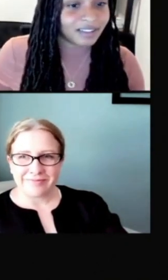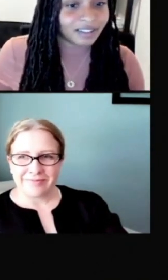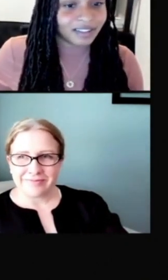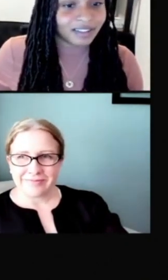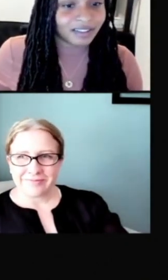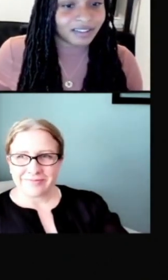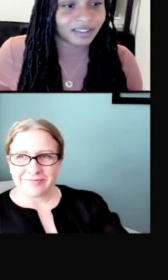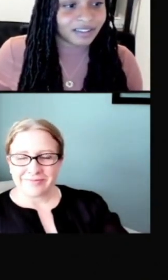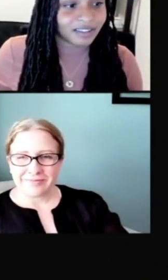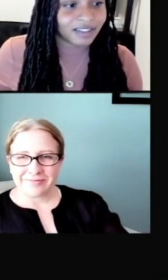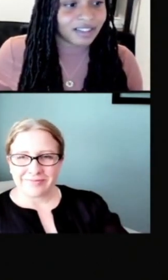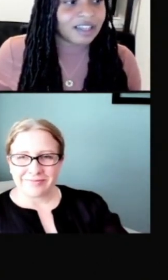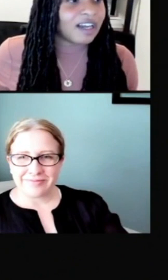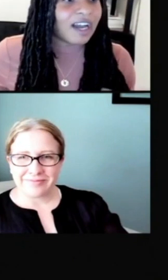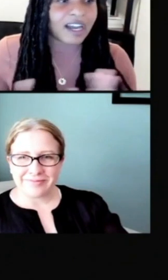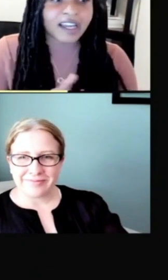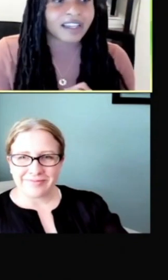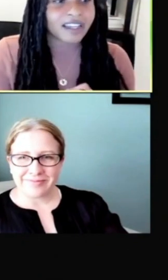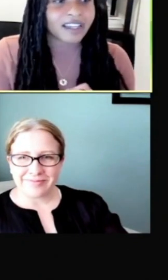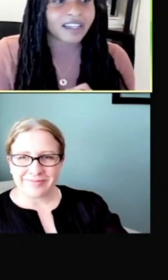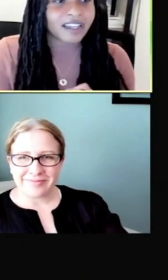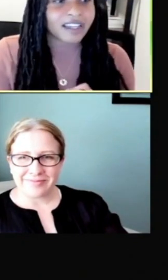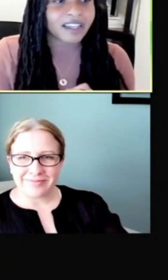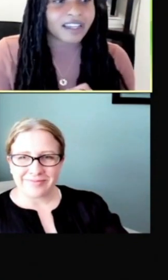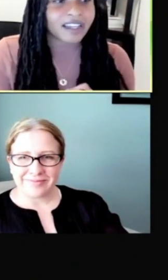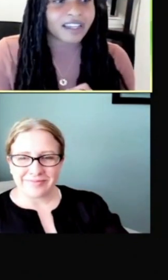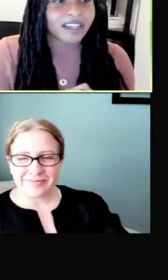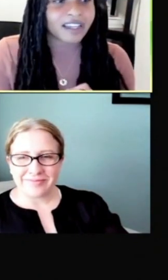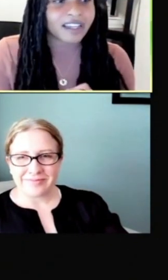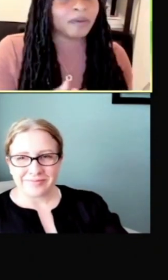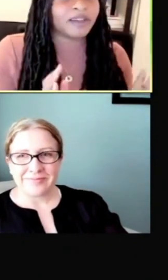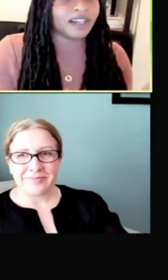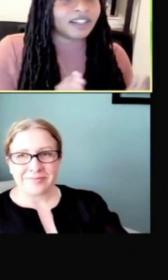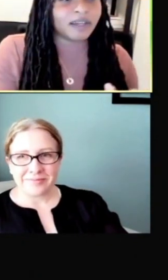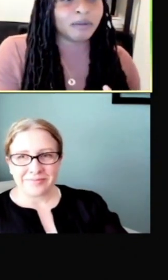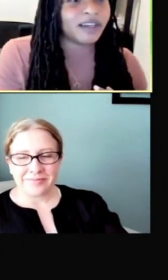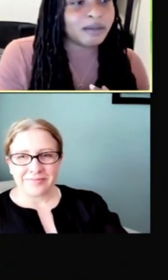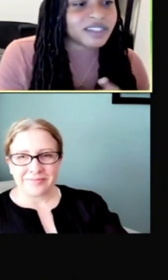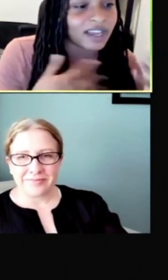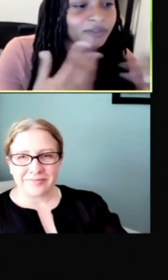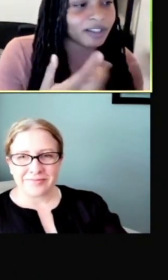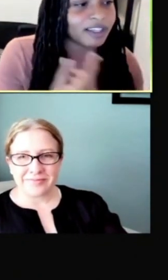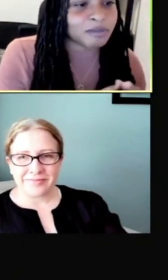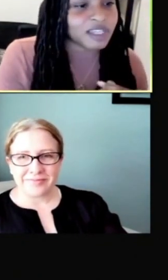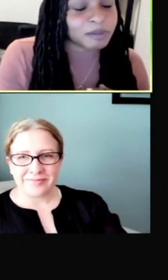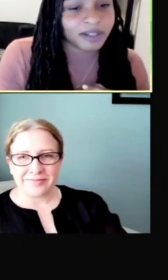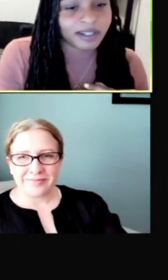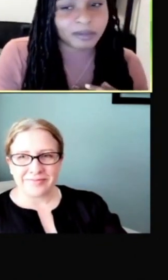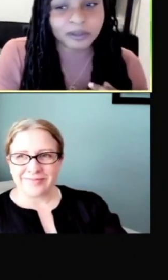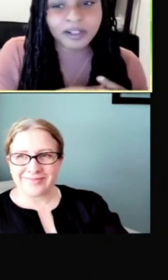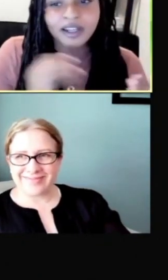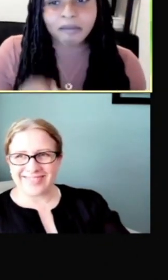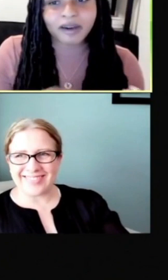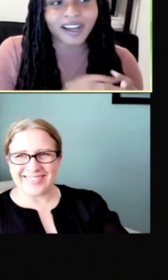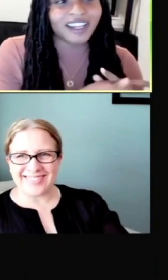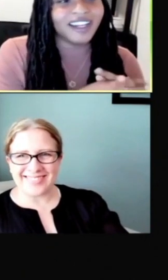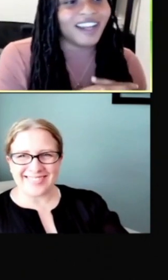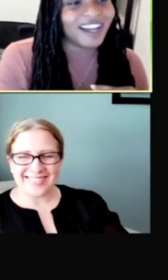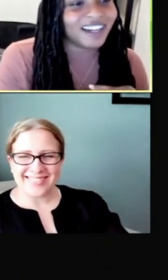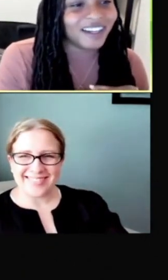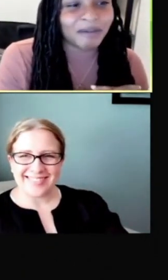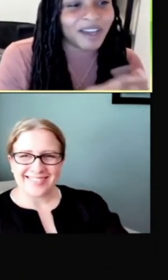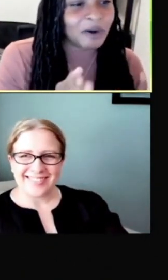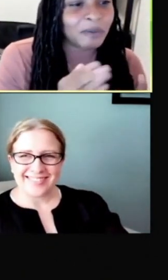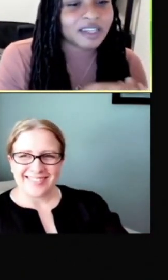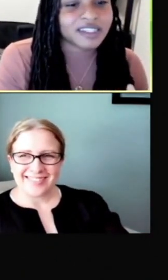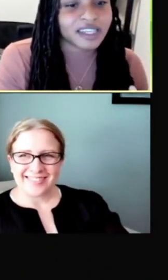Dr. Abraham. Yes, Dr. Jam, closing thoughts? I could not echo what Dr. Abraham said. I feel like he's my spirit animal, but I could